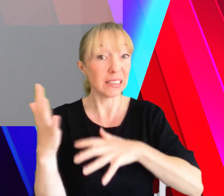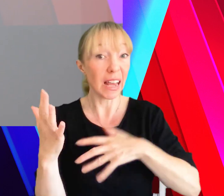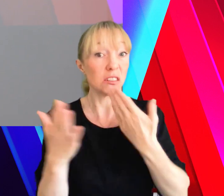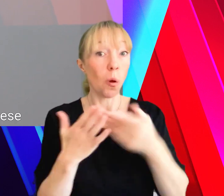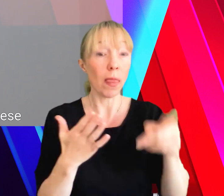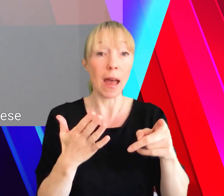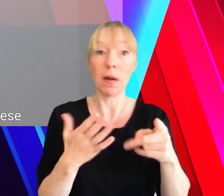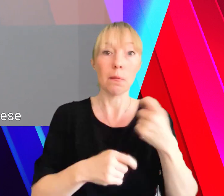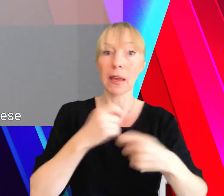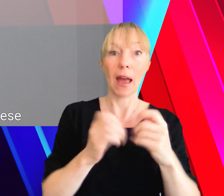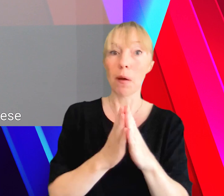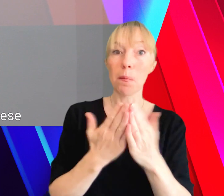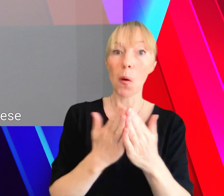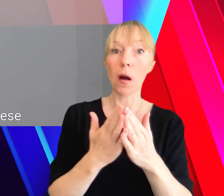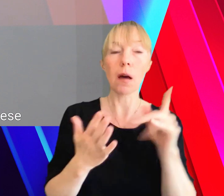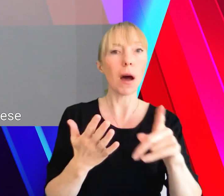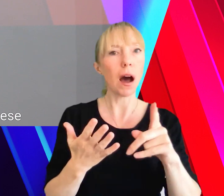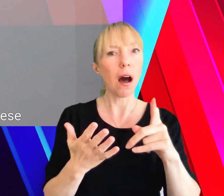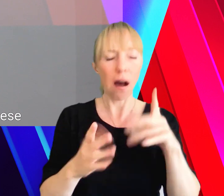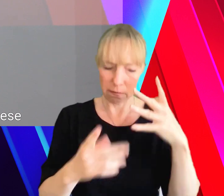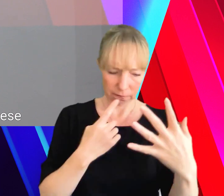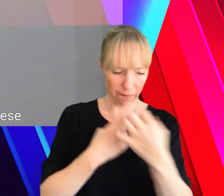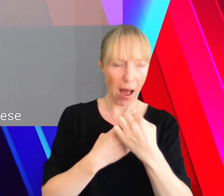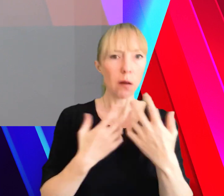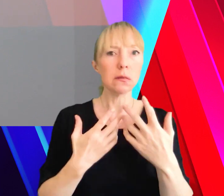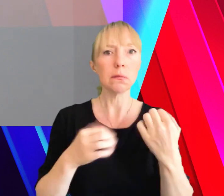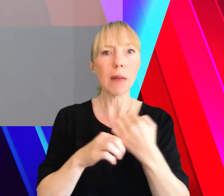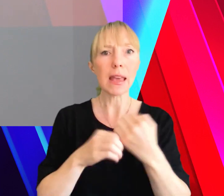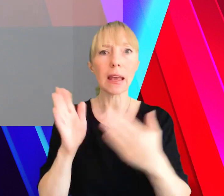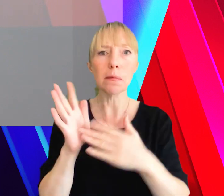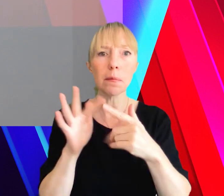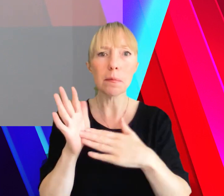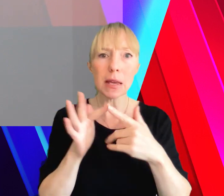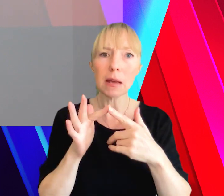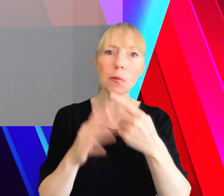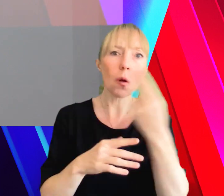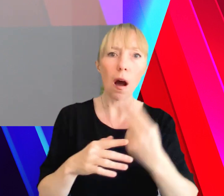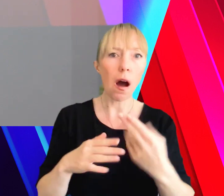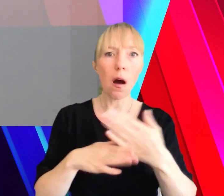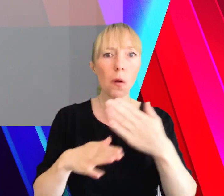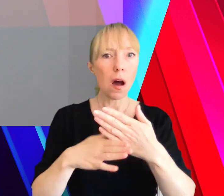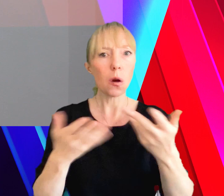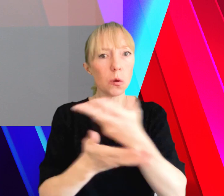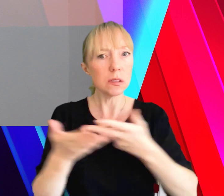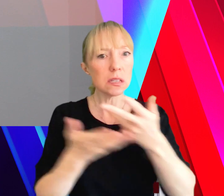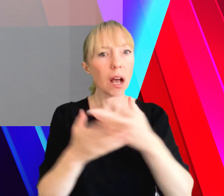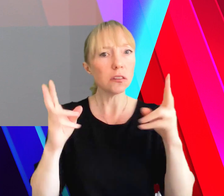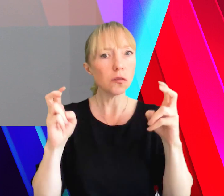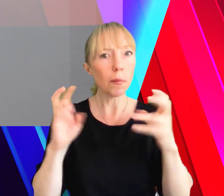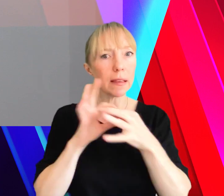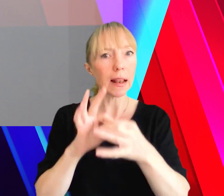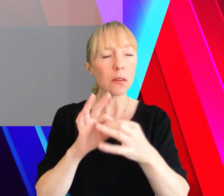book. But I discovered that through making these like artworks or like memes or I